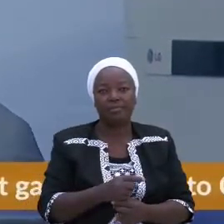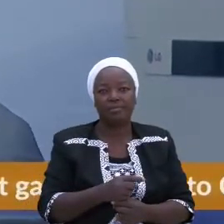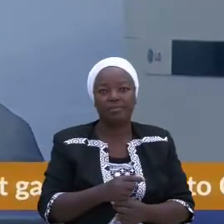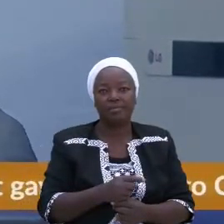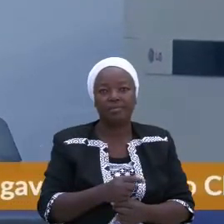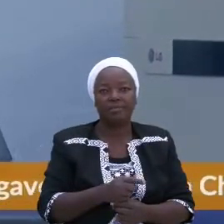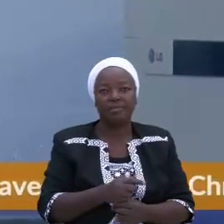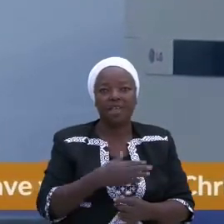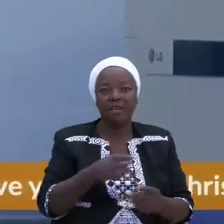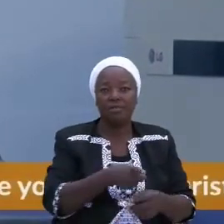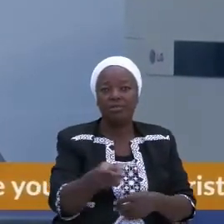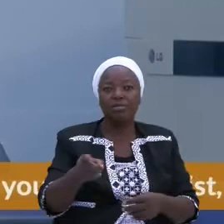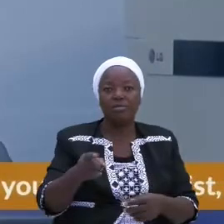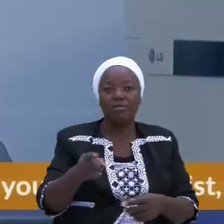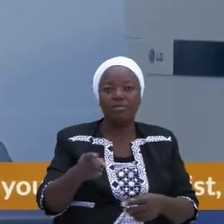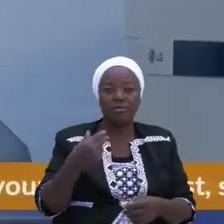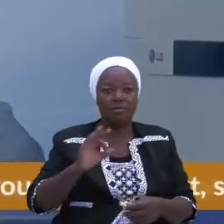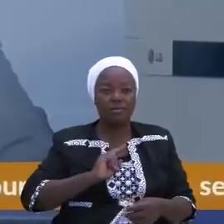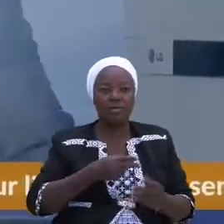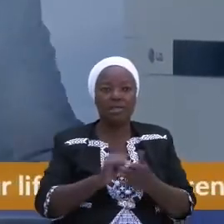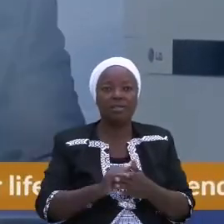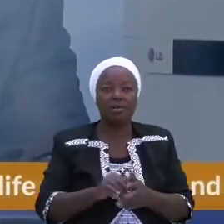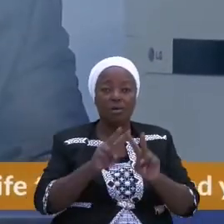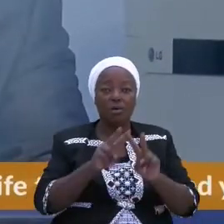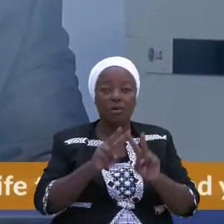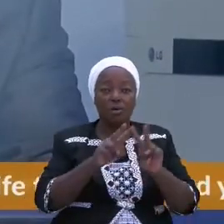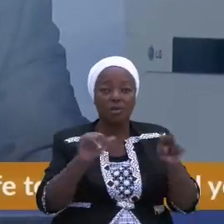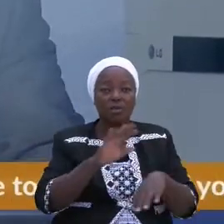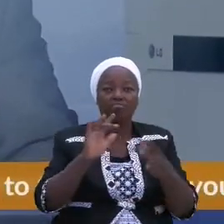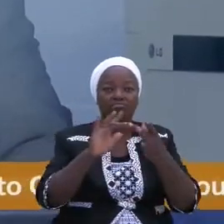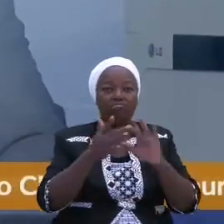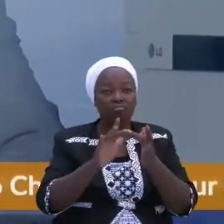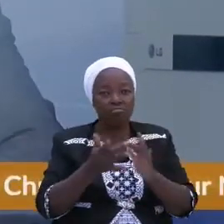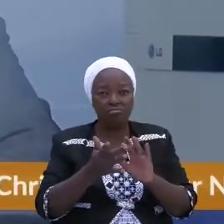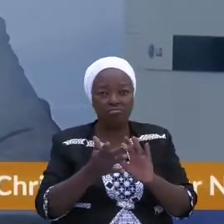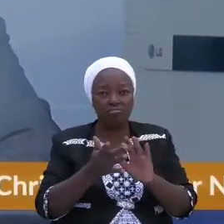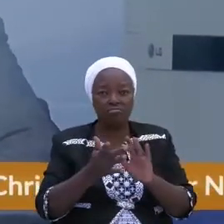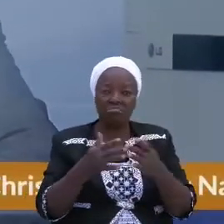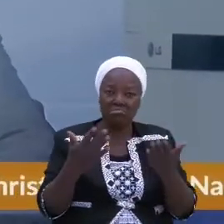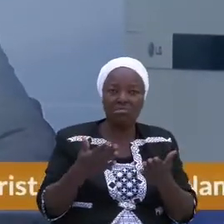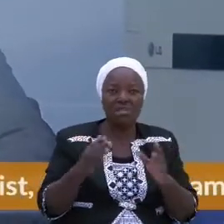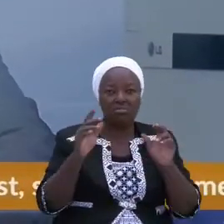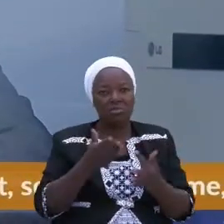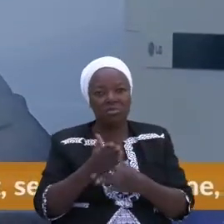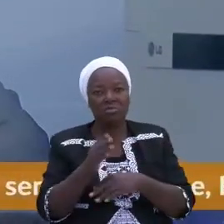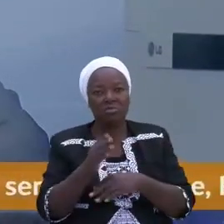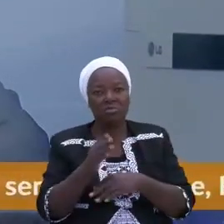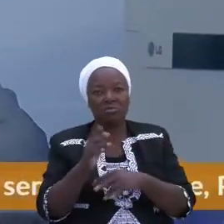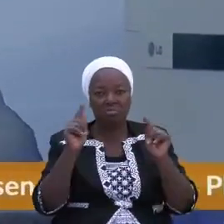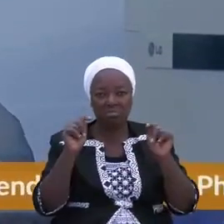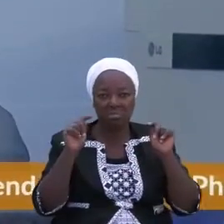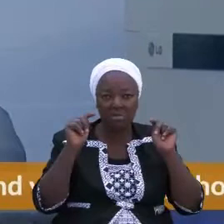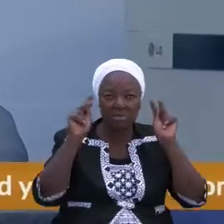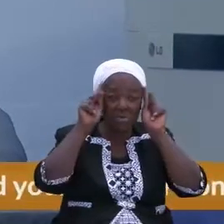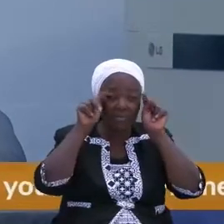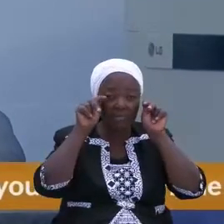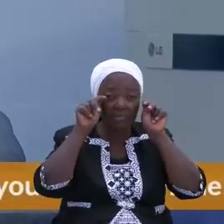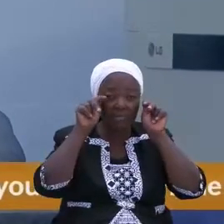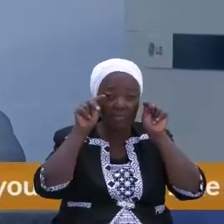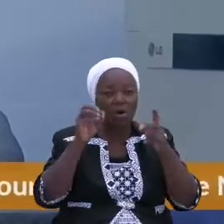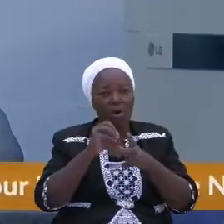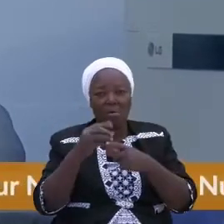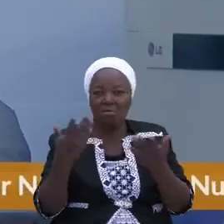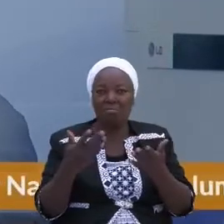and those of us who are watching online either by television on the facebook on